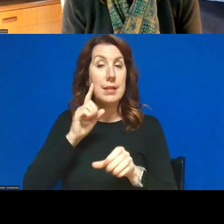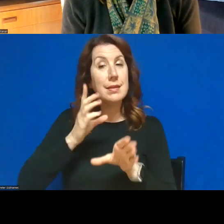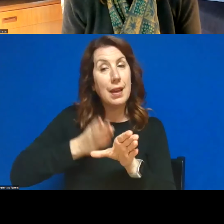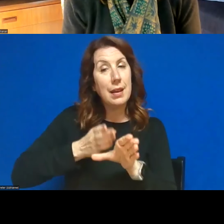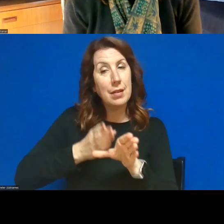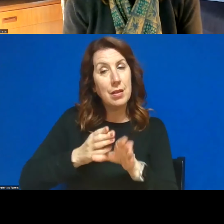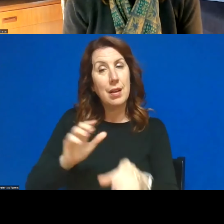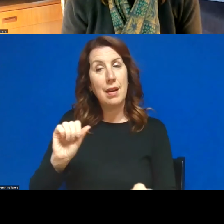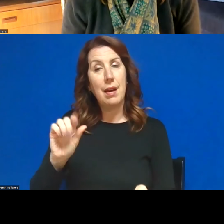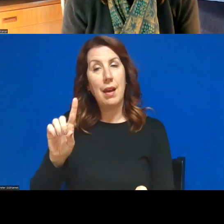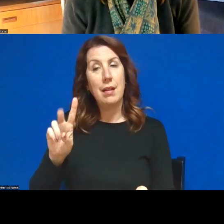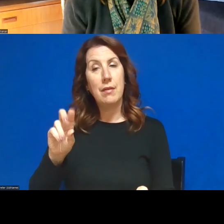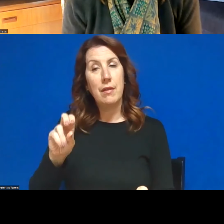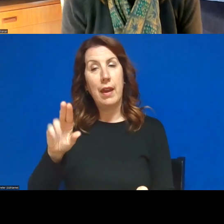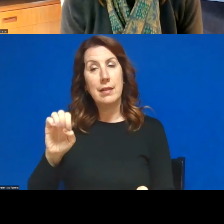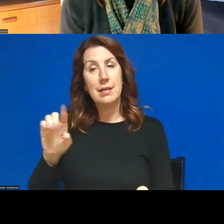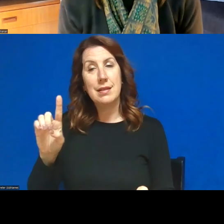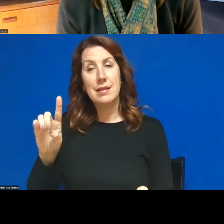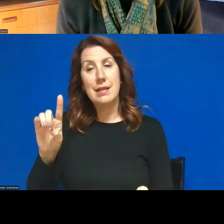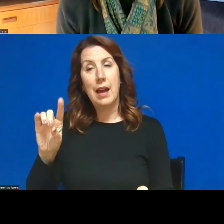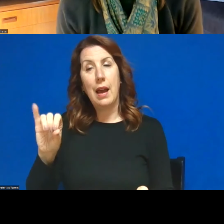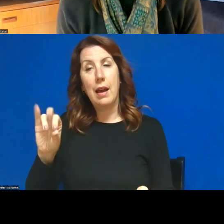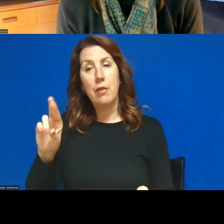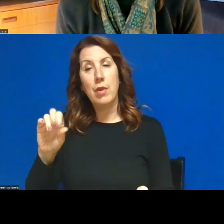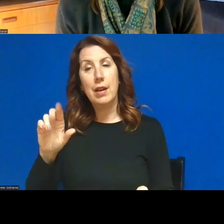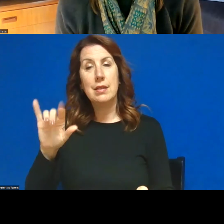directive. Next slide.